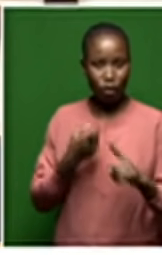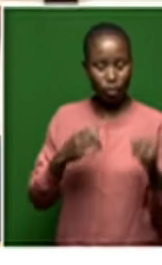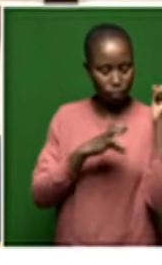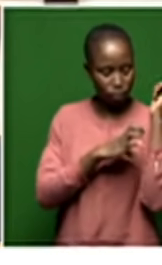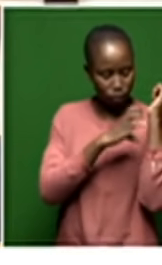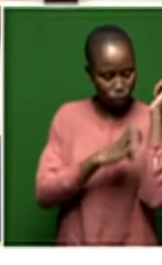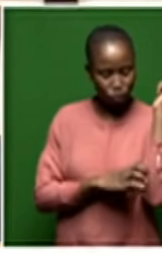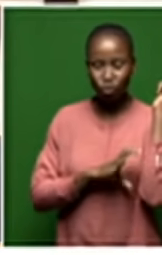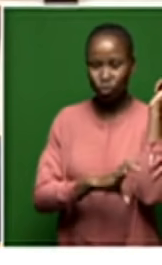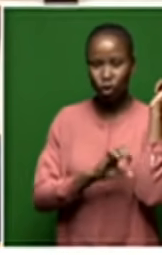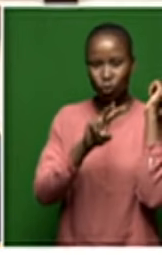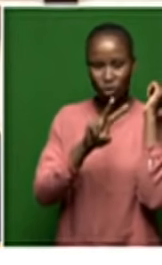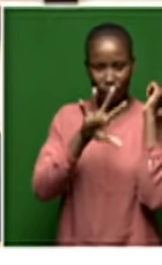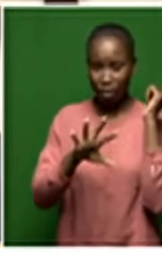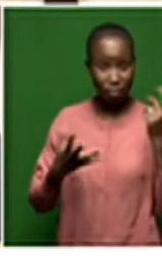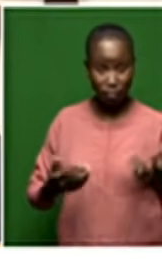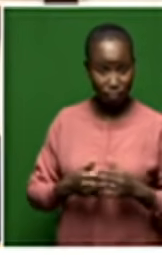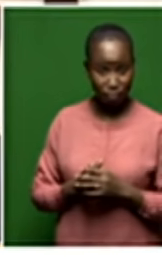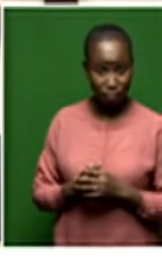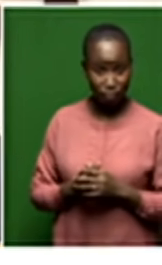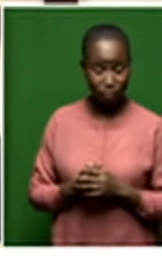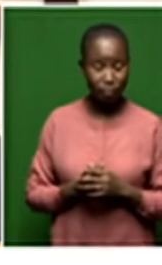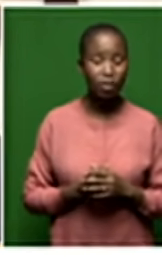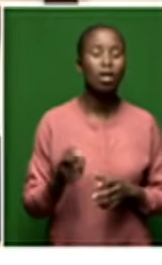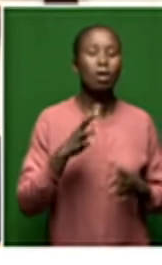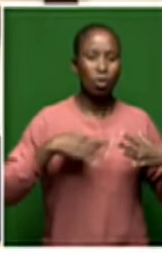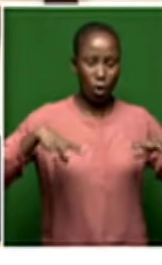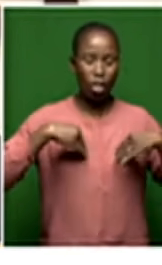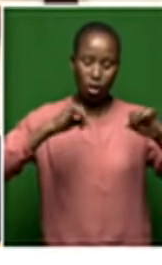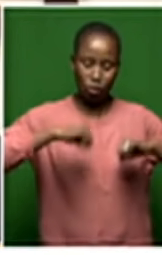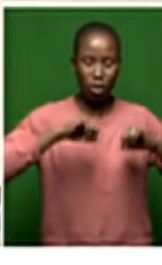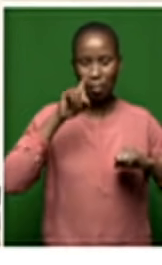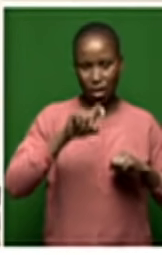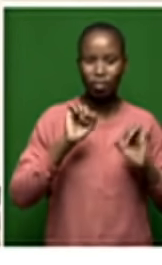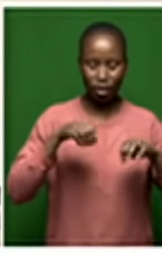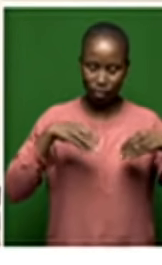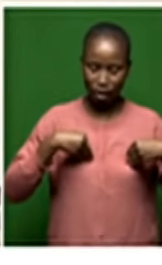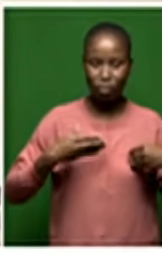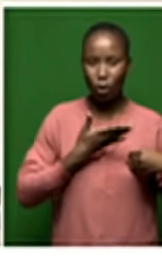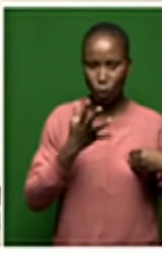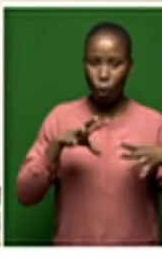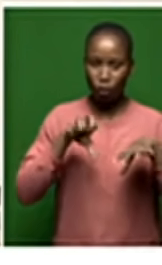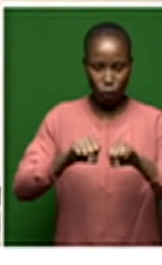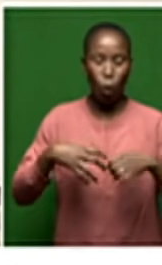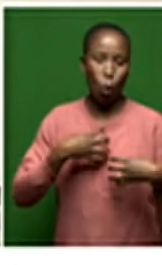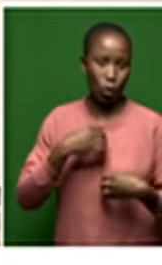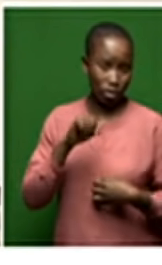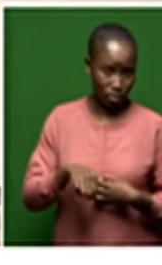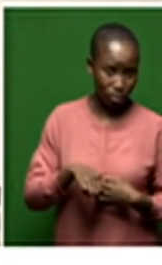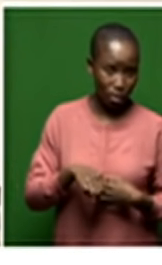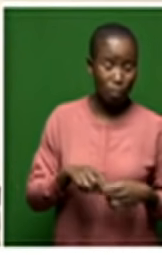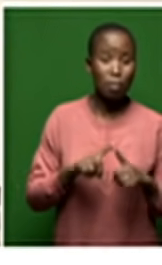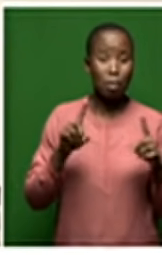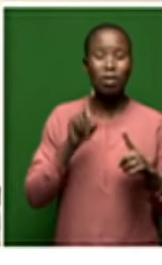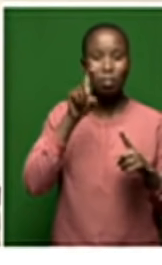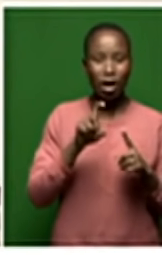Constitution? Well, we all agree there must be custodianship, but the ANC says very clearly, you need to indicate which part